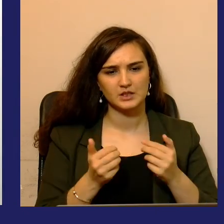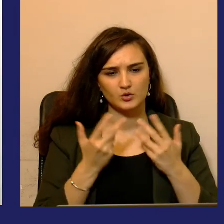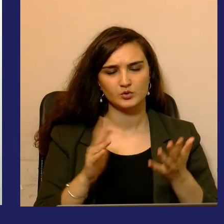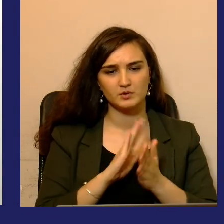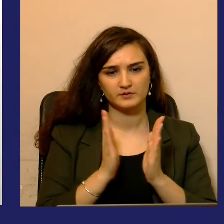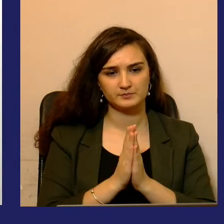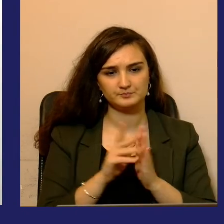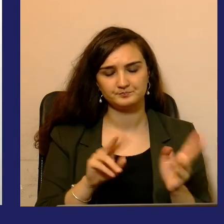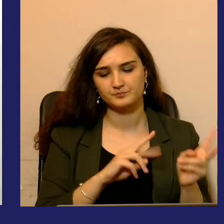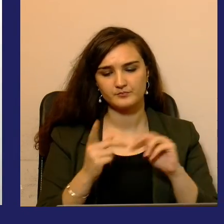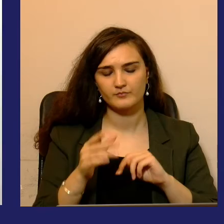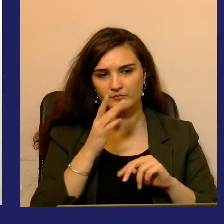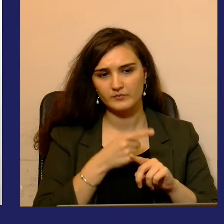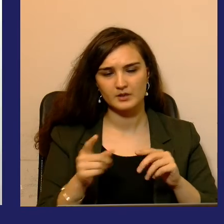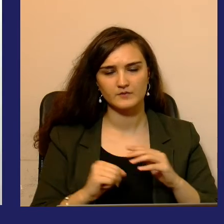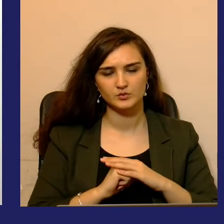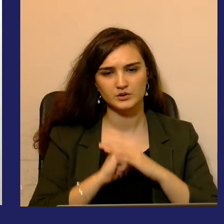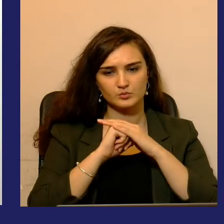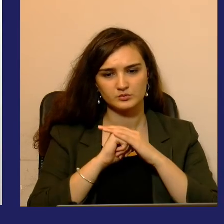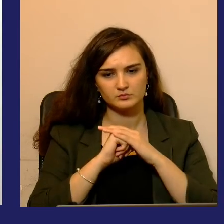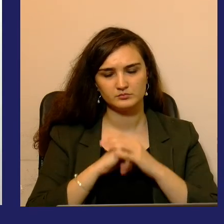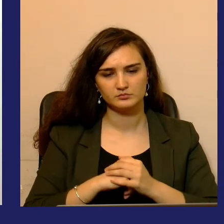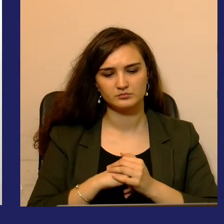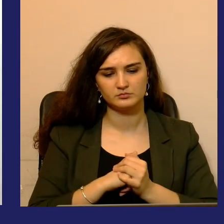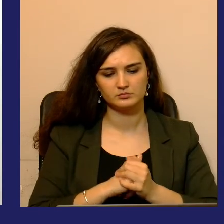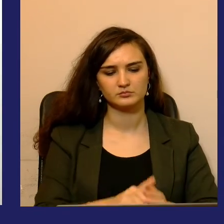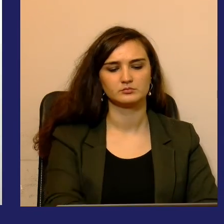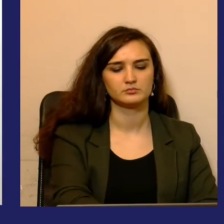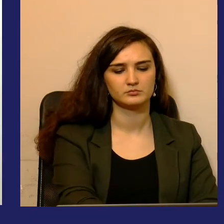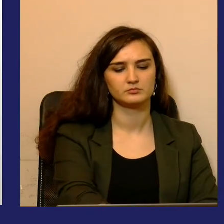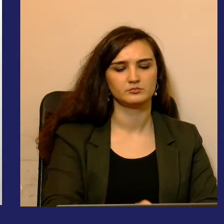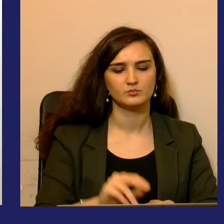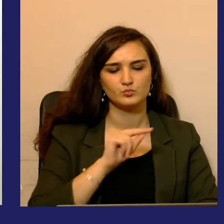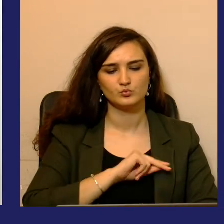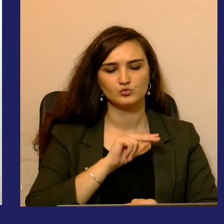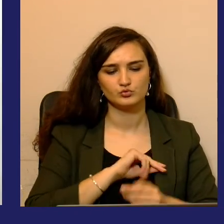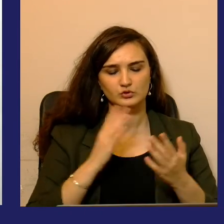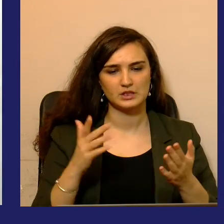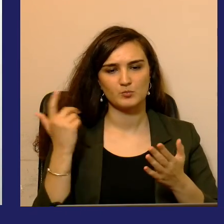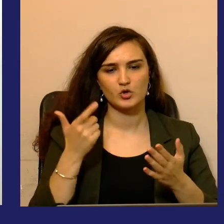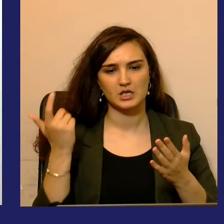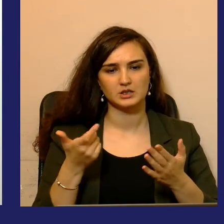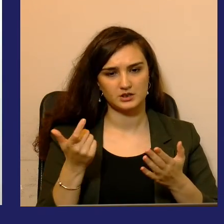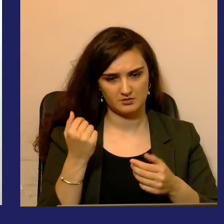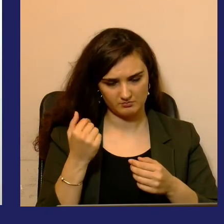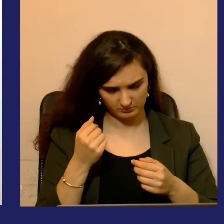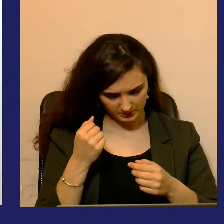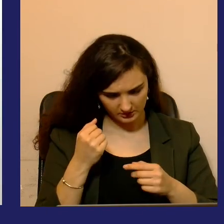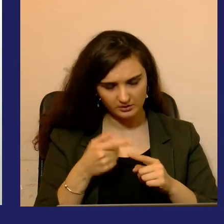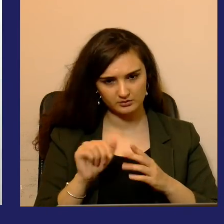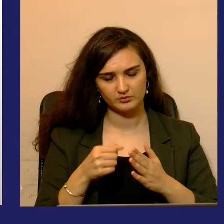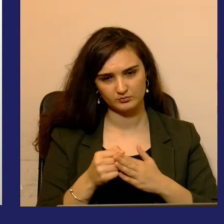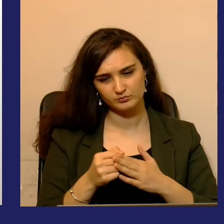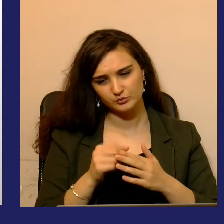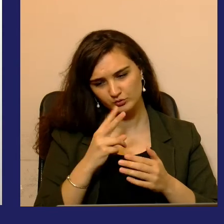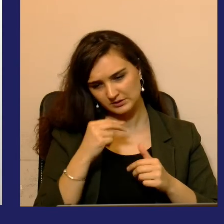an authoritarian party to a working democracy happened over this span of 12 years. And it